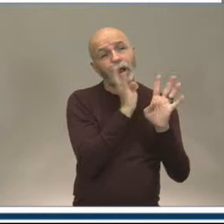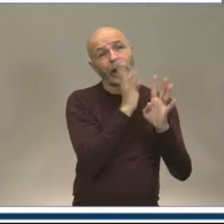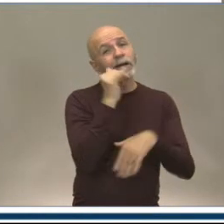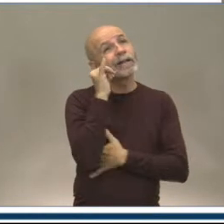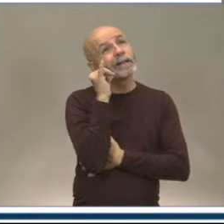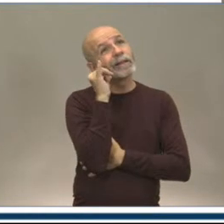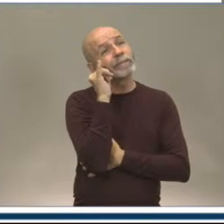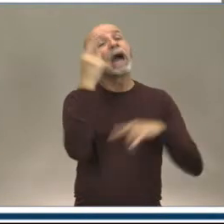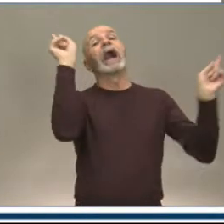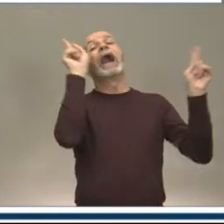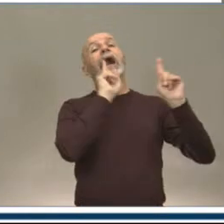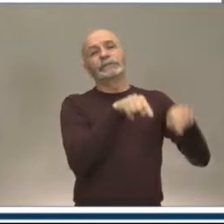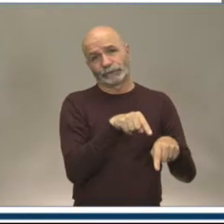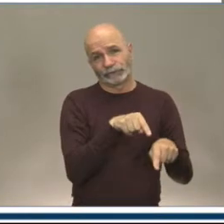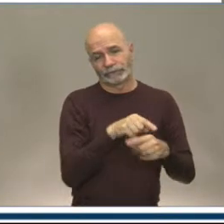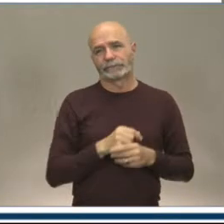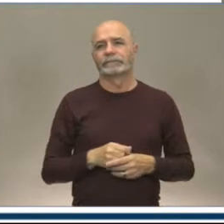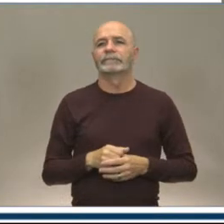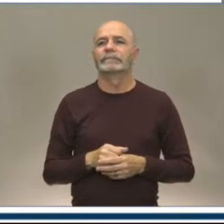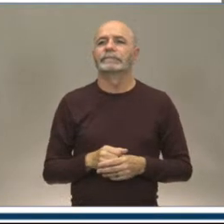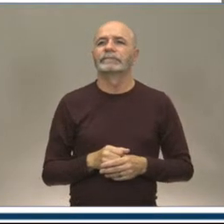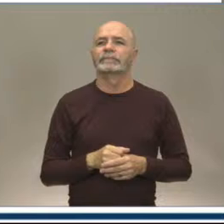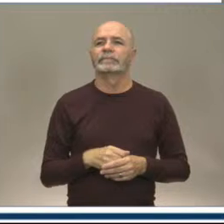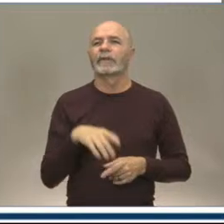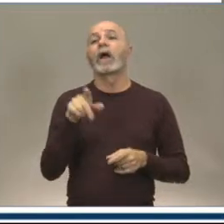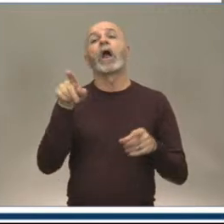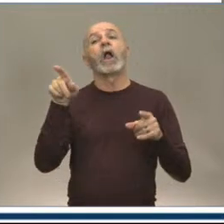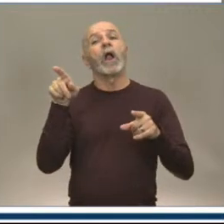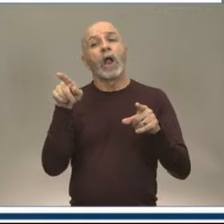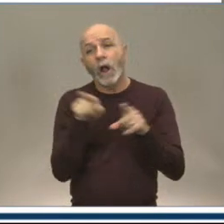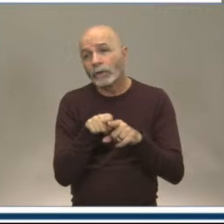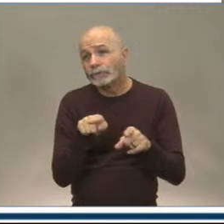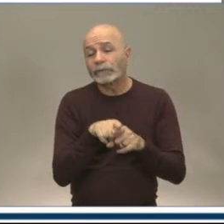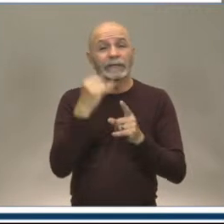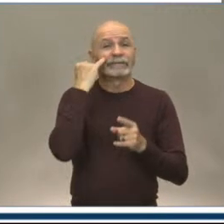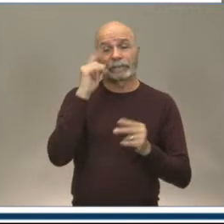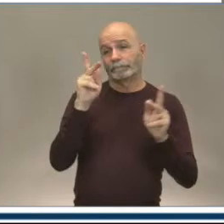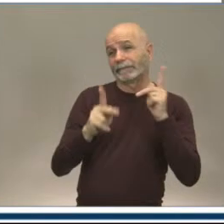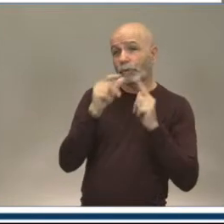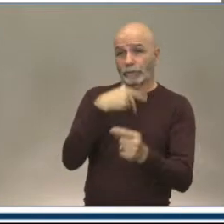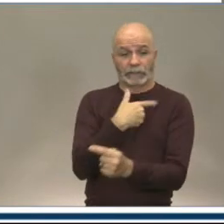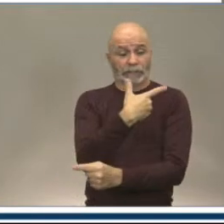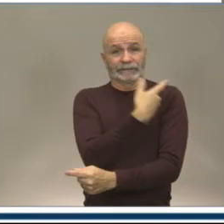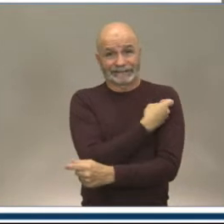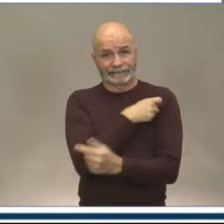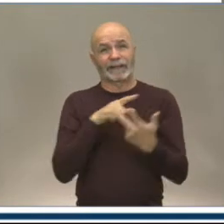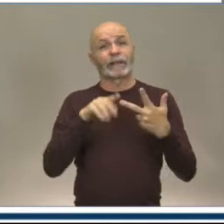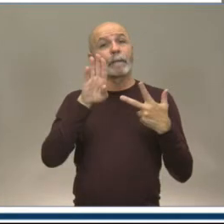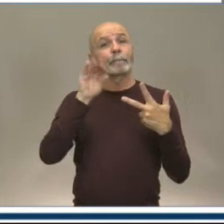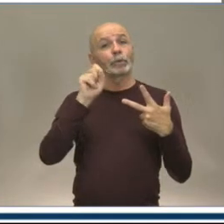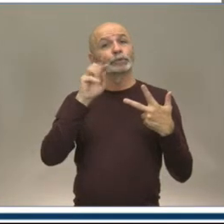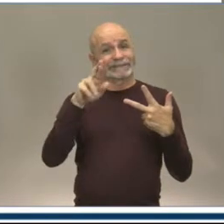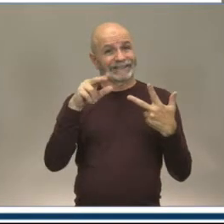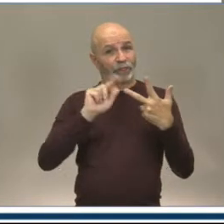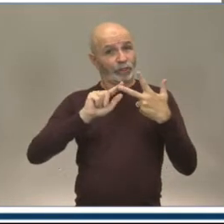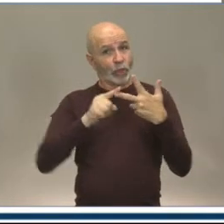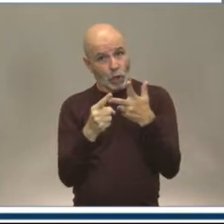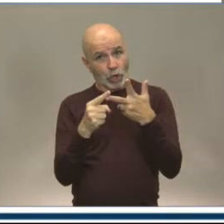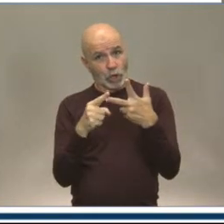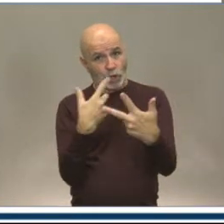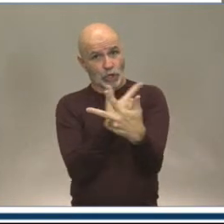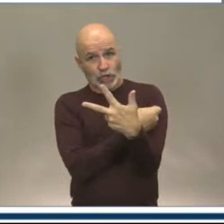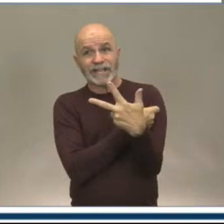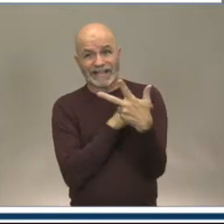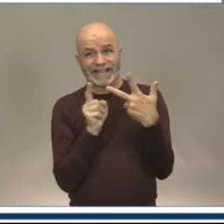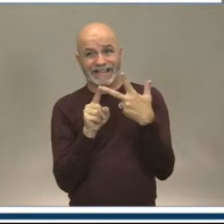And the same applies for people who are looking now for their appointment for the booster dose. So if you're at all able to,